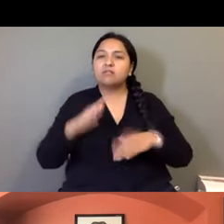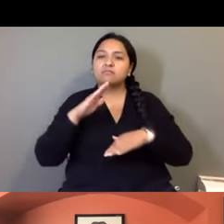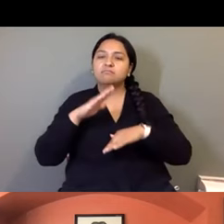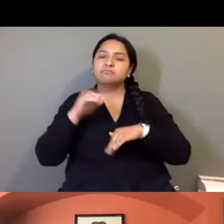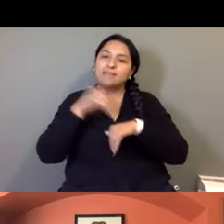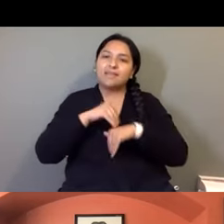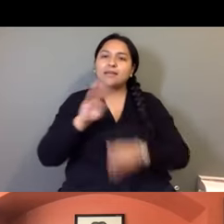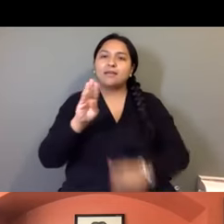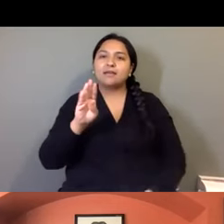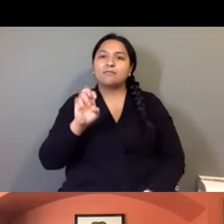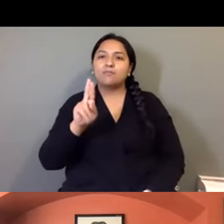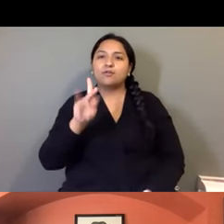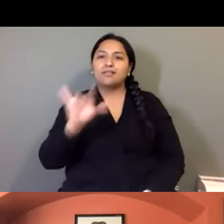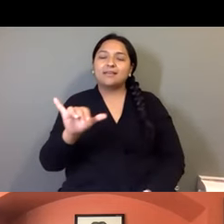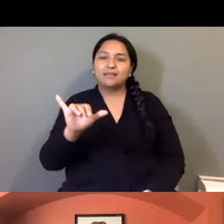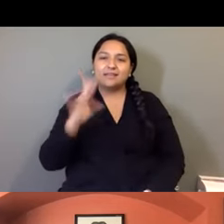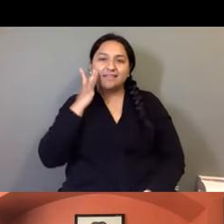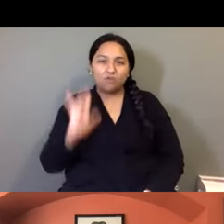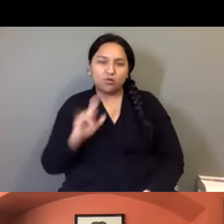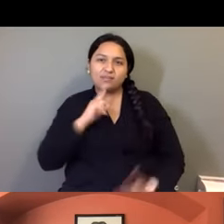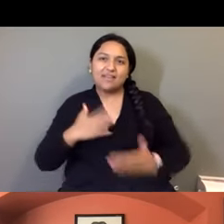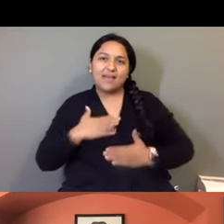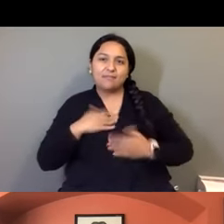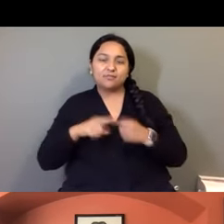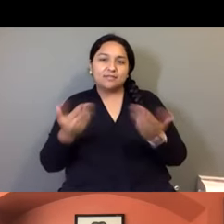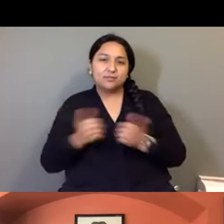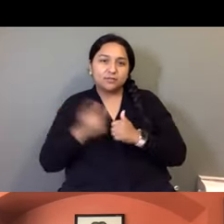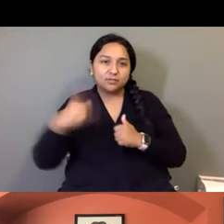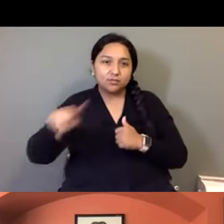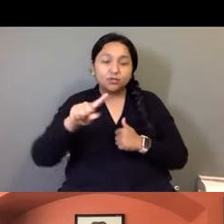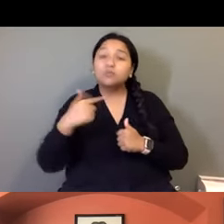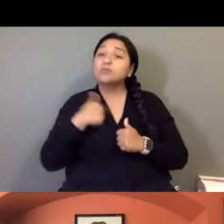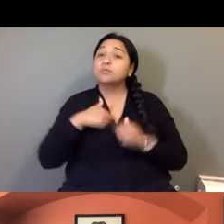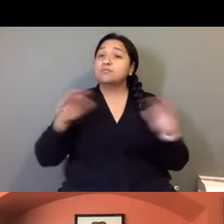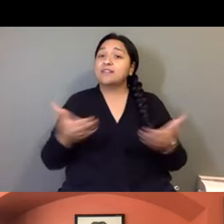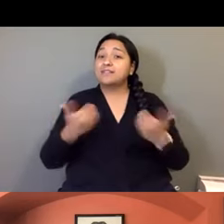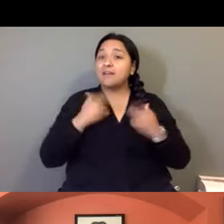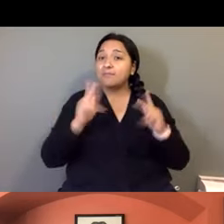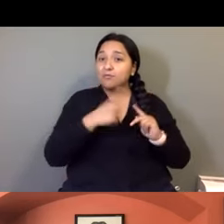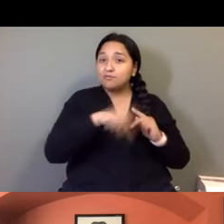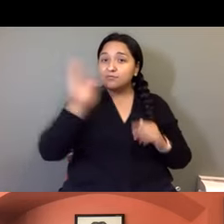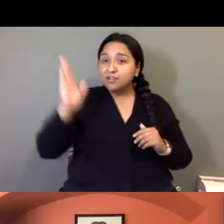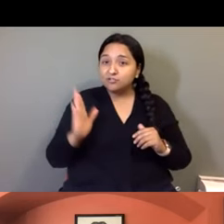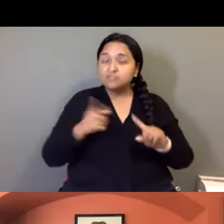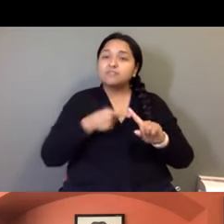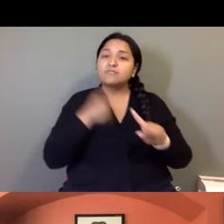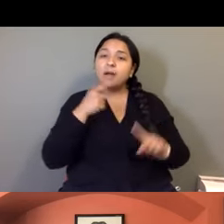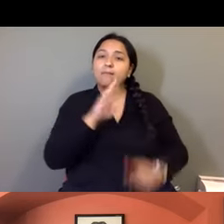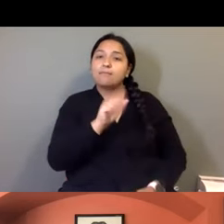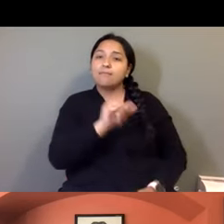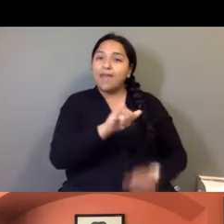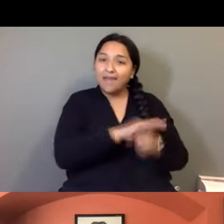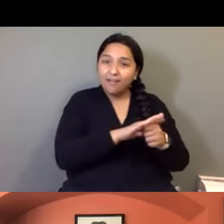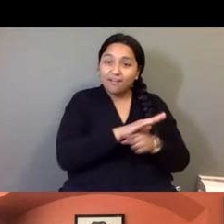are happy to be with you. Today we're presenting young folks both from the Bay Area and also from Philadelphia. So we're